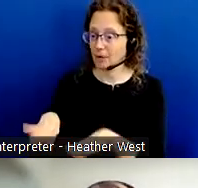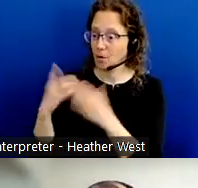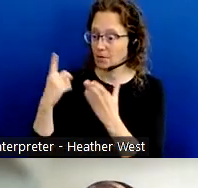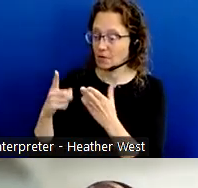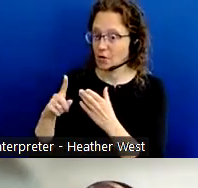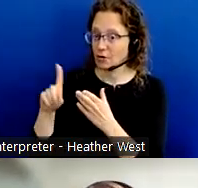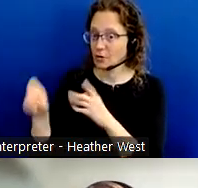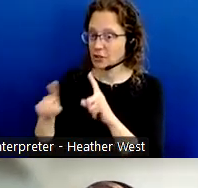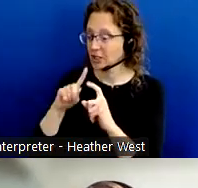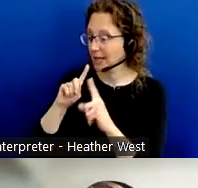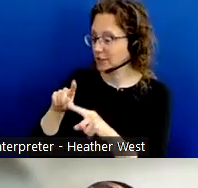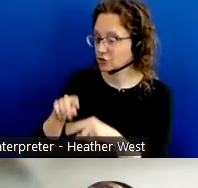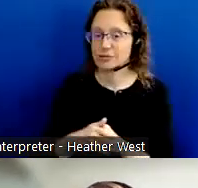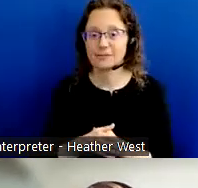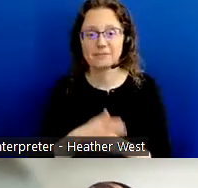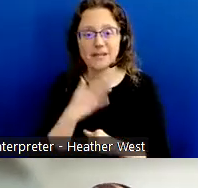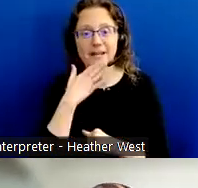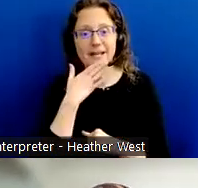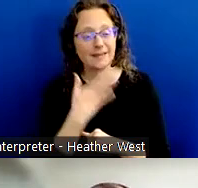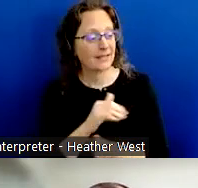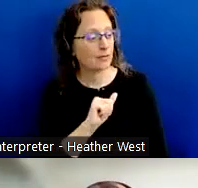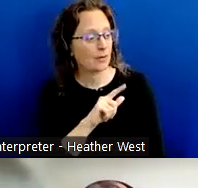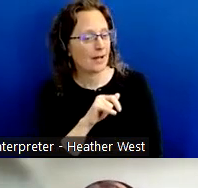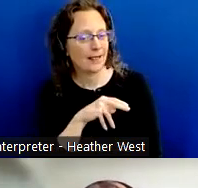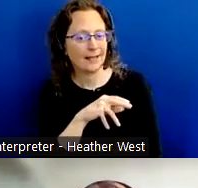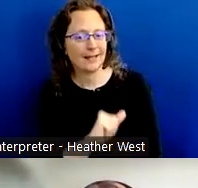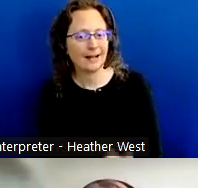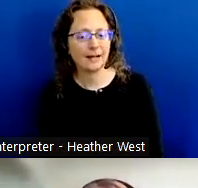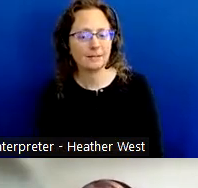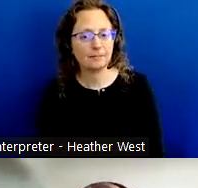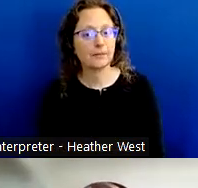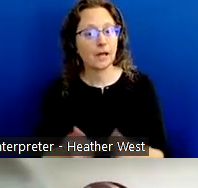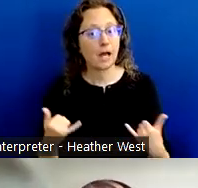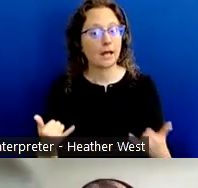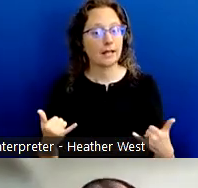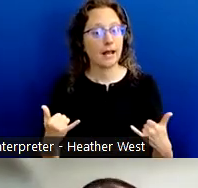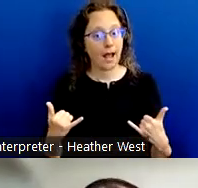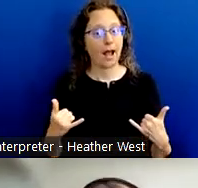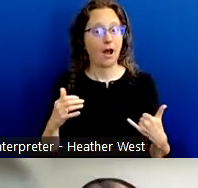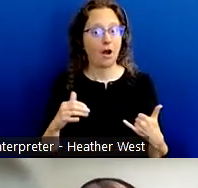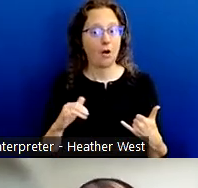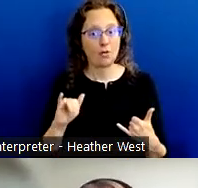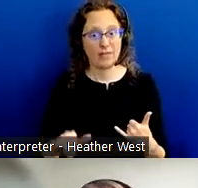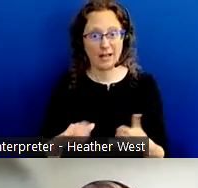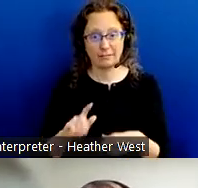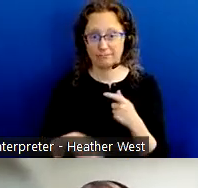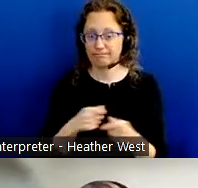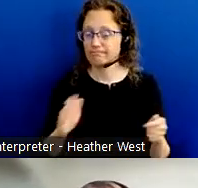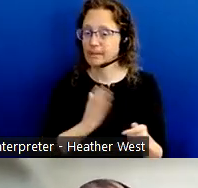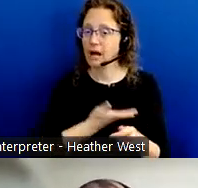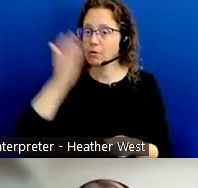Thank you, Alina. Okay, so we have now concluded the presentation portion of